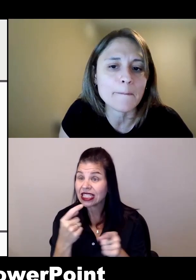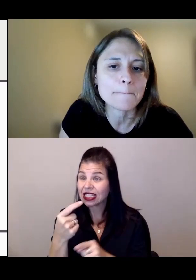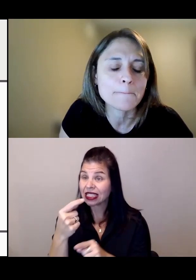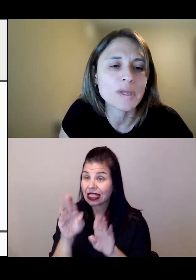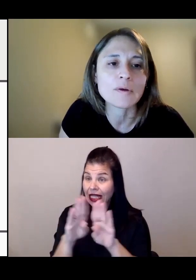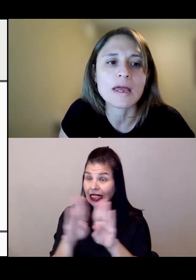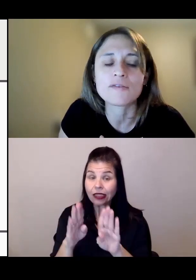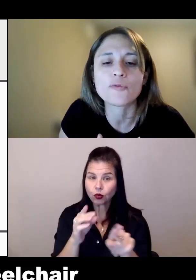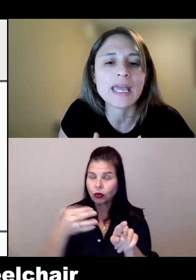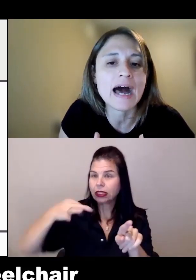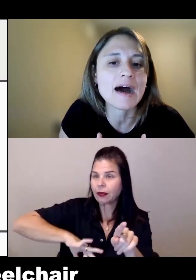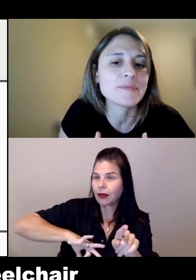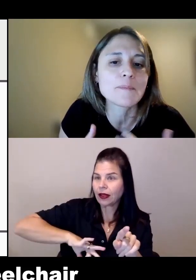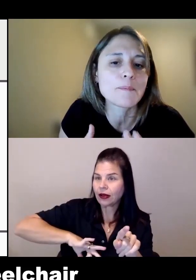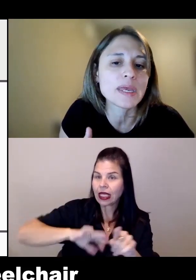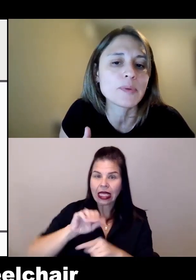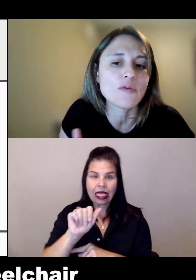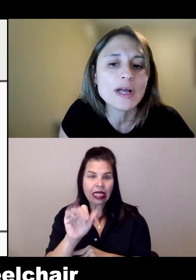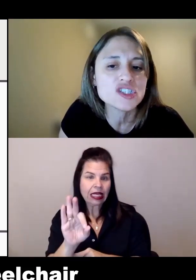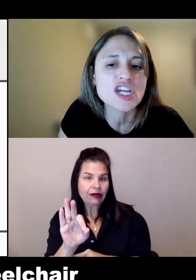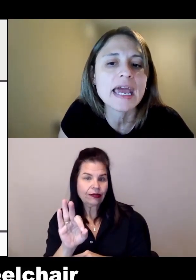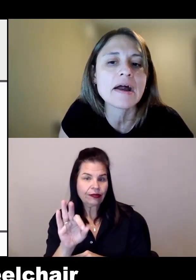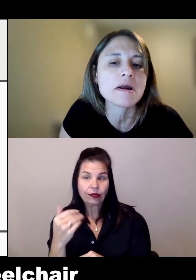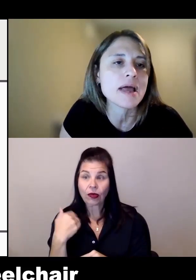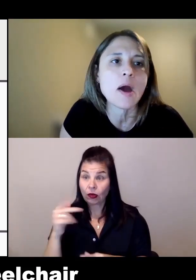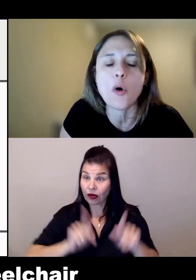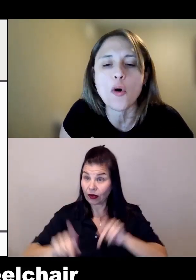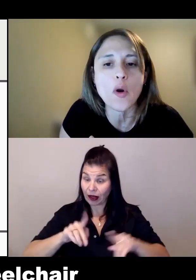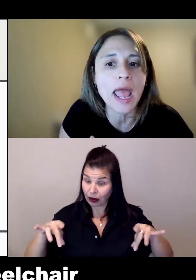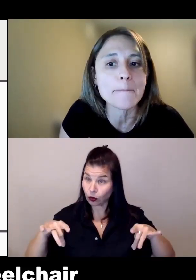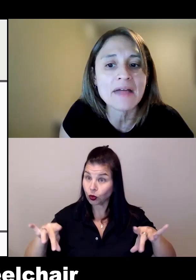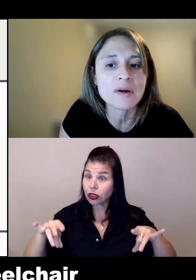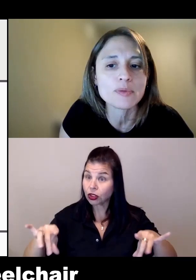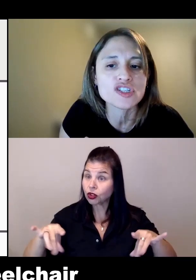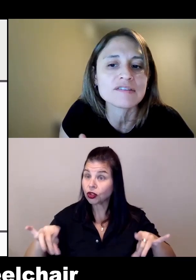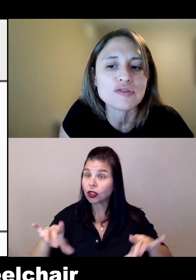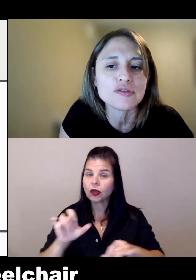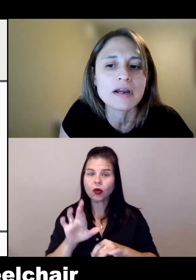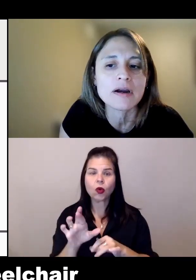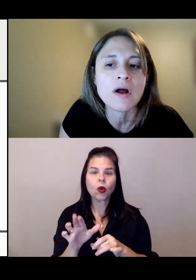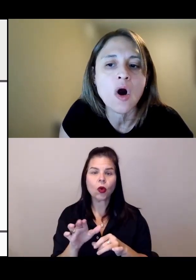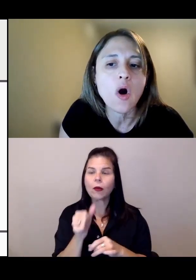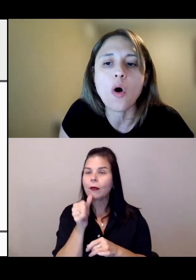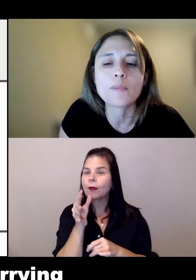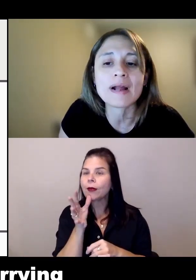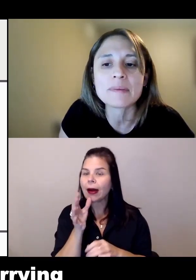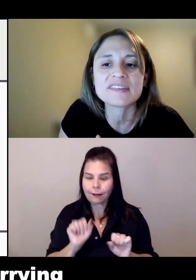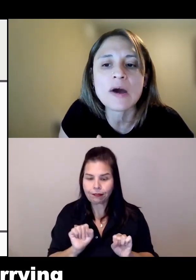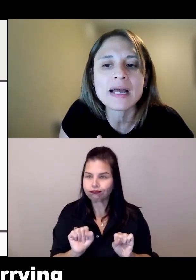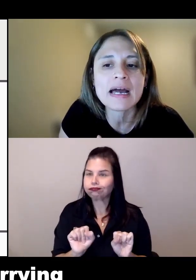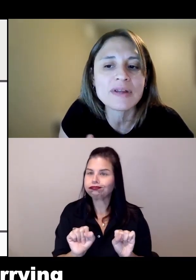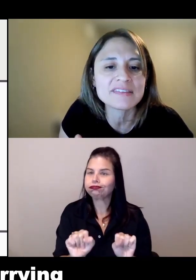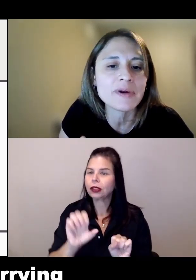from them. If we have people on wheelchair, or a mother pushing a stroller, or